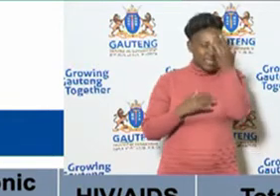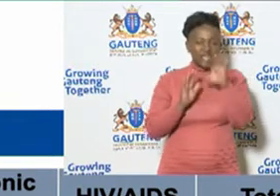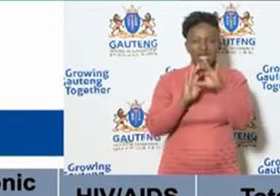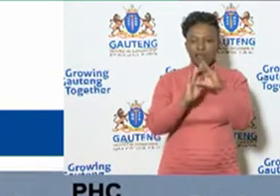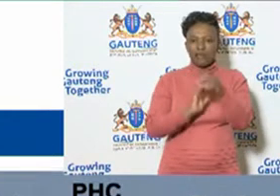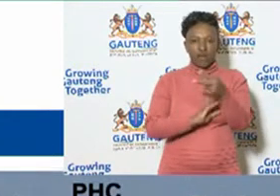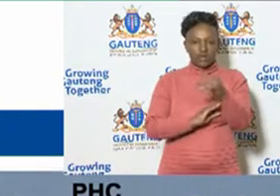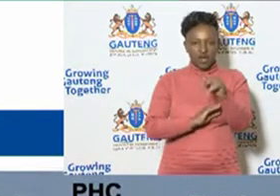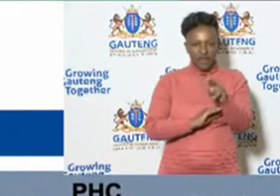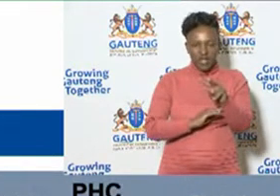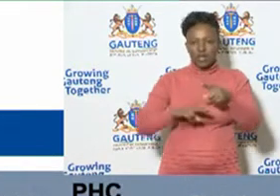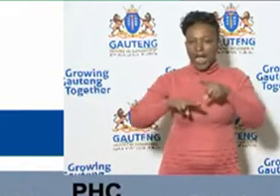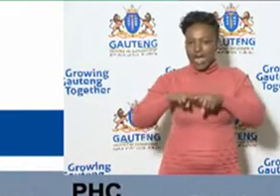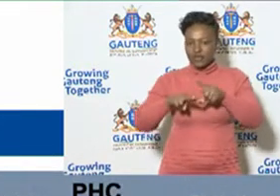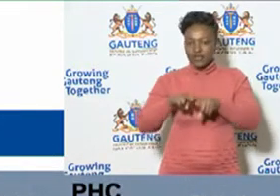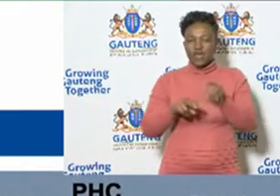AIDS.